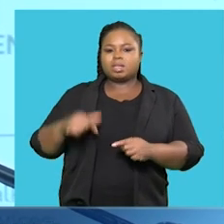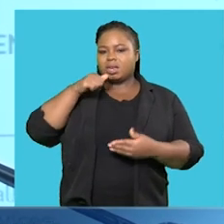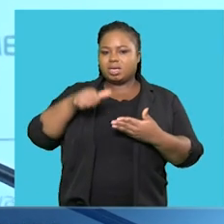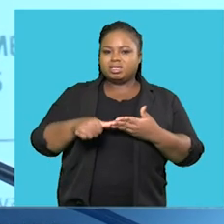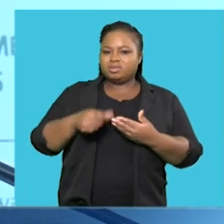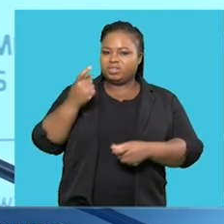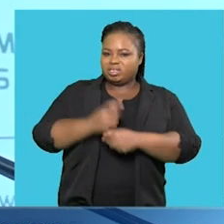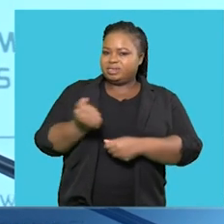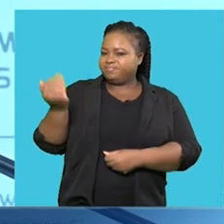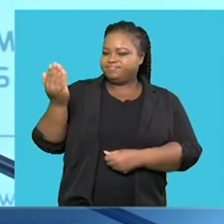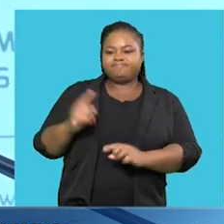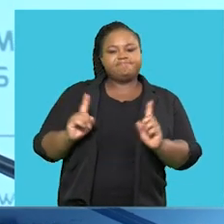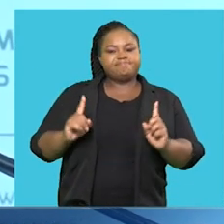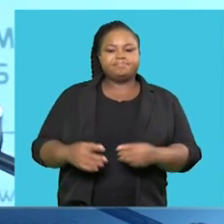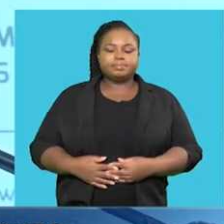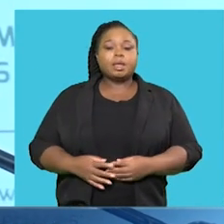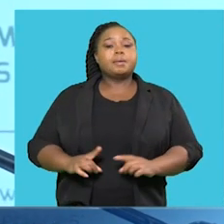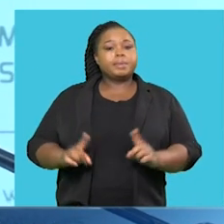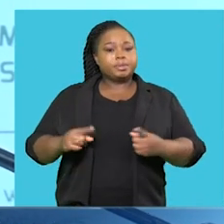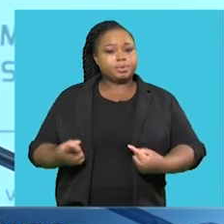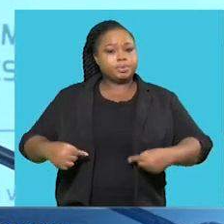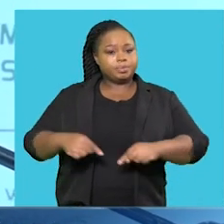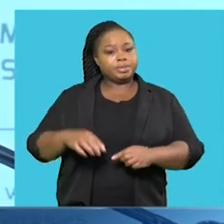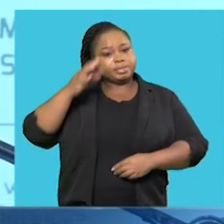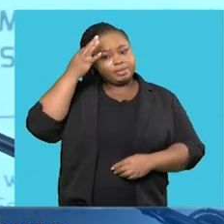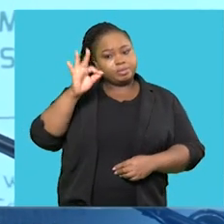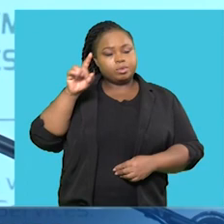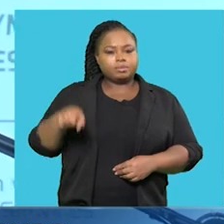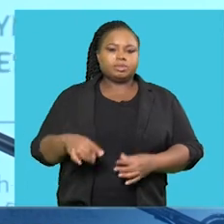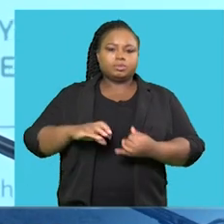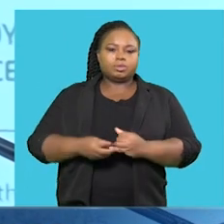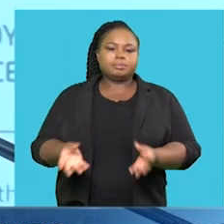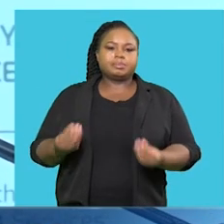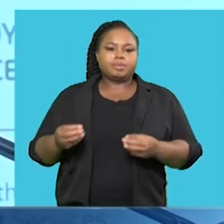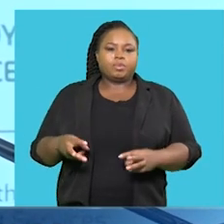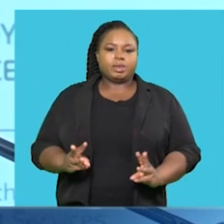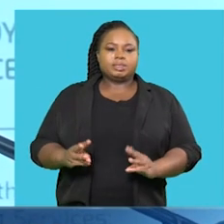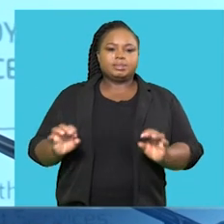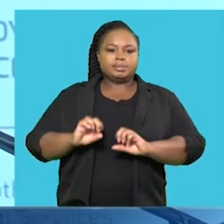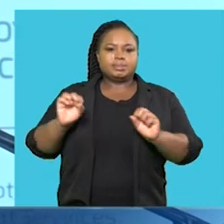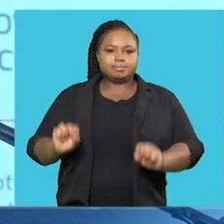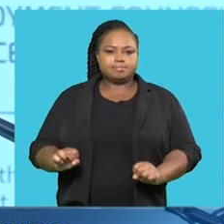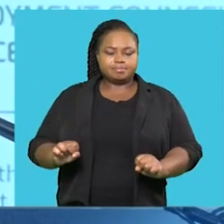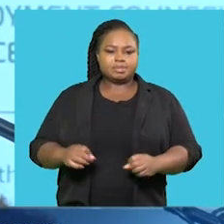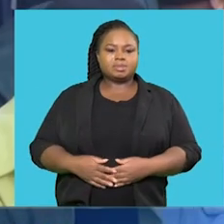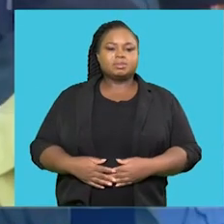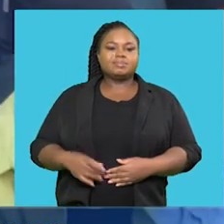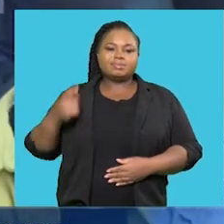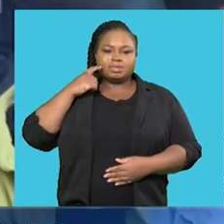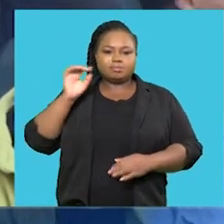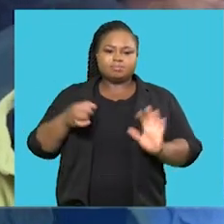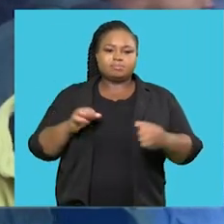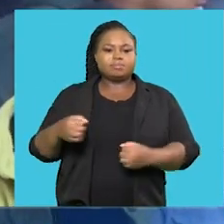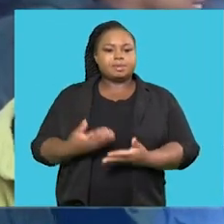regret letters to them. That we as government, we must find mechanisms and systems of absorbing